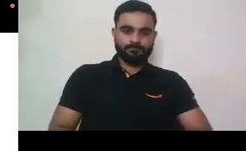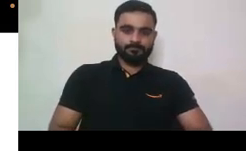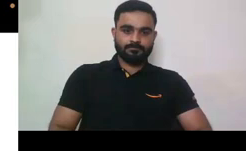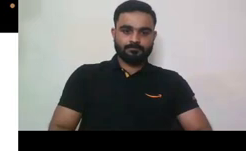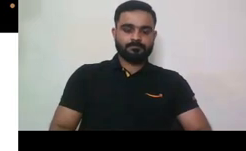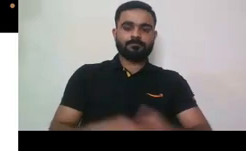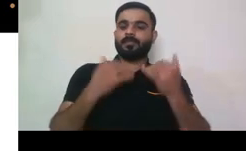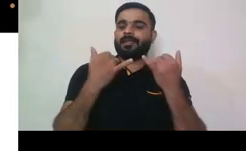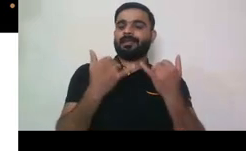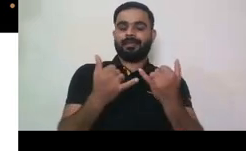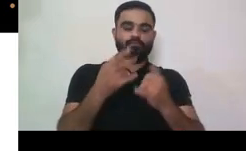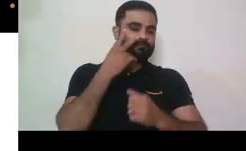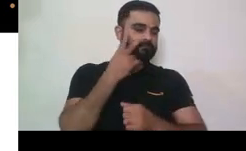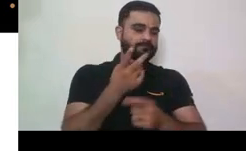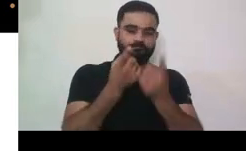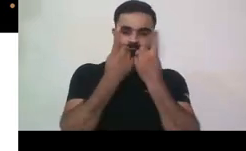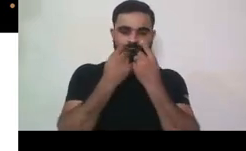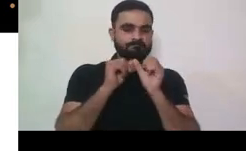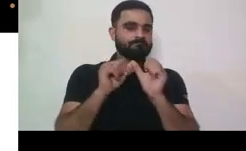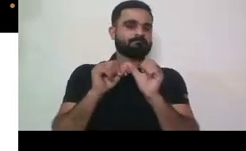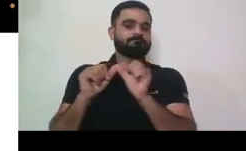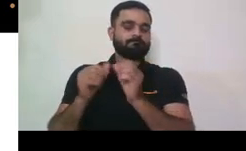Now let's check our answers.